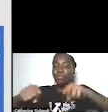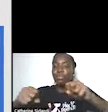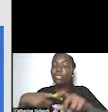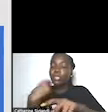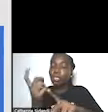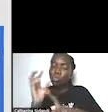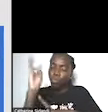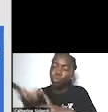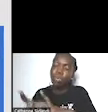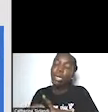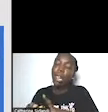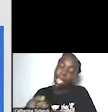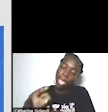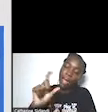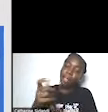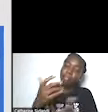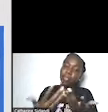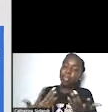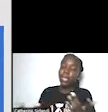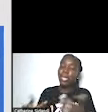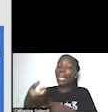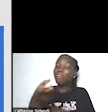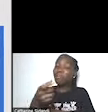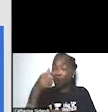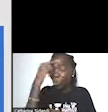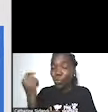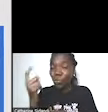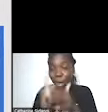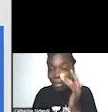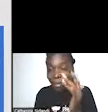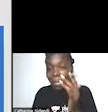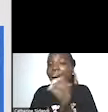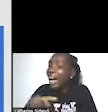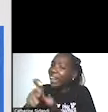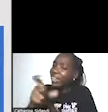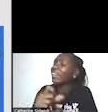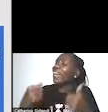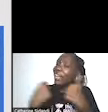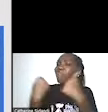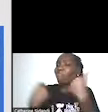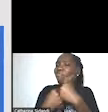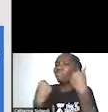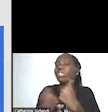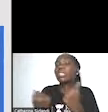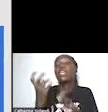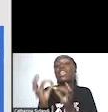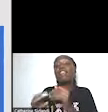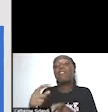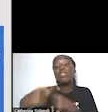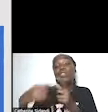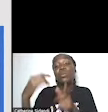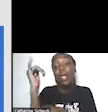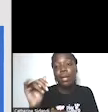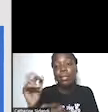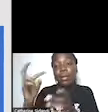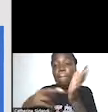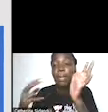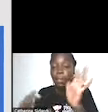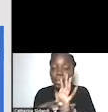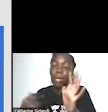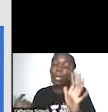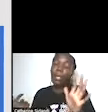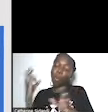Why? Increase number of accidents. So they're saying that if these accidents continue this way, then we are going to incur more costs. So we need to